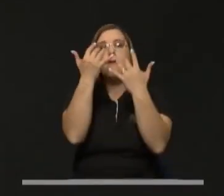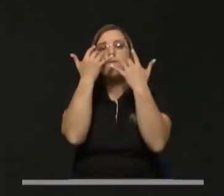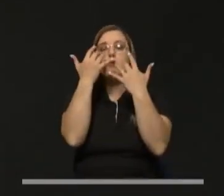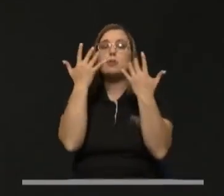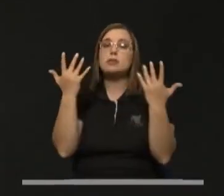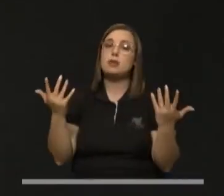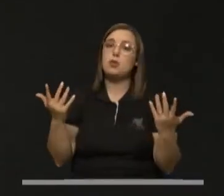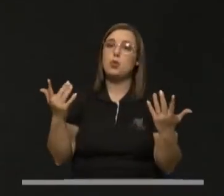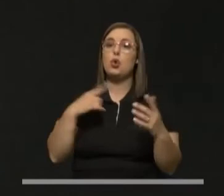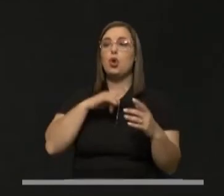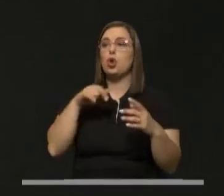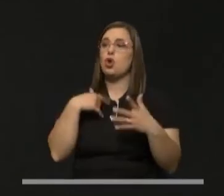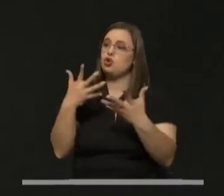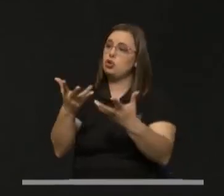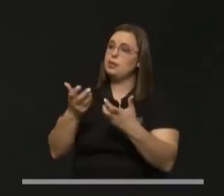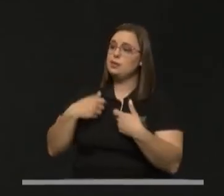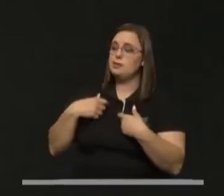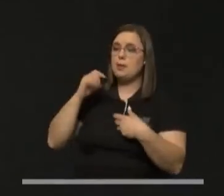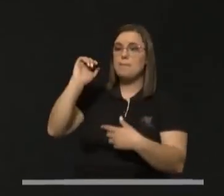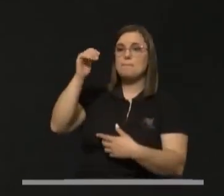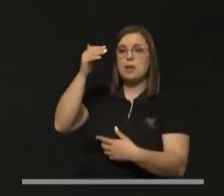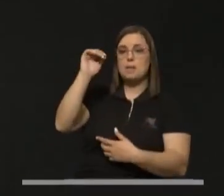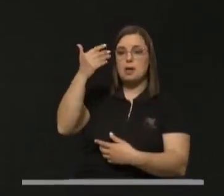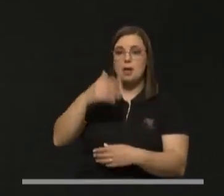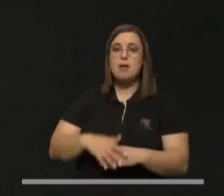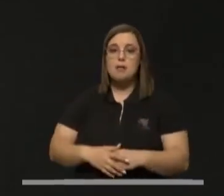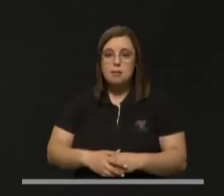algorithms which define the information that we